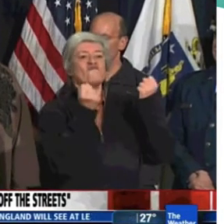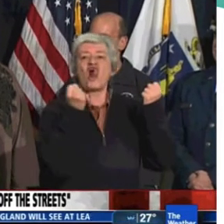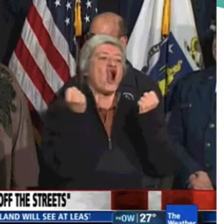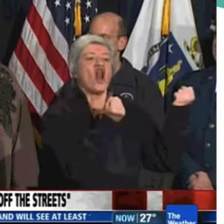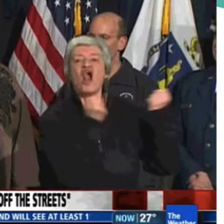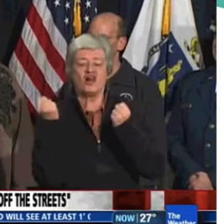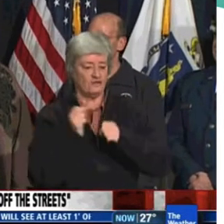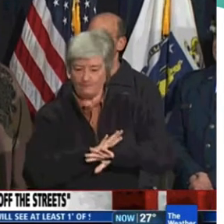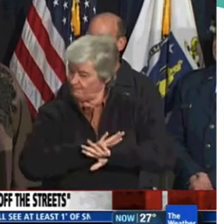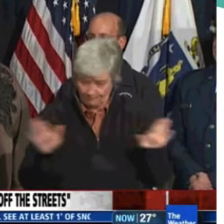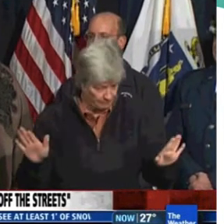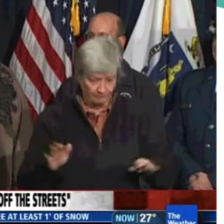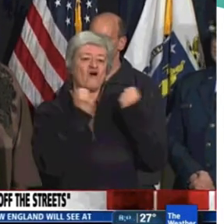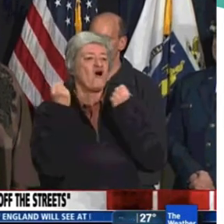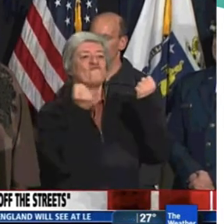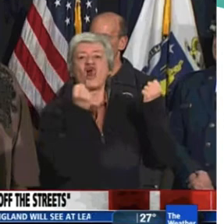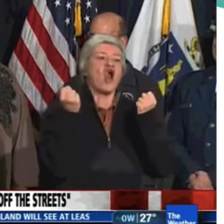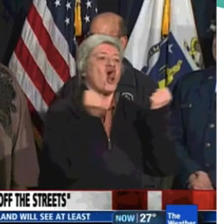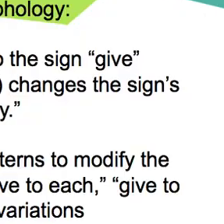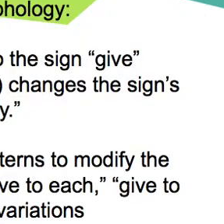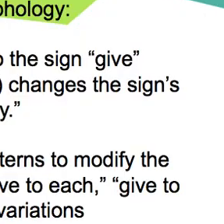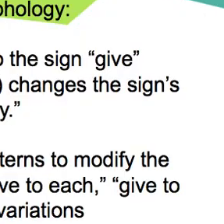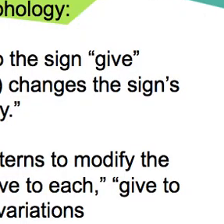maybe you can comment on the discussion board if you know